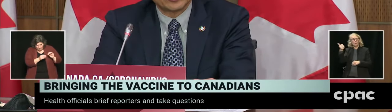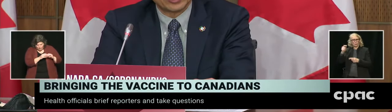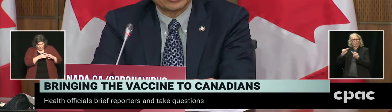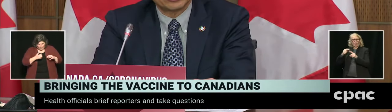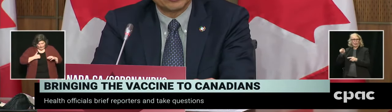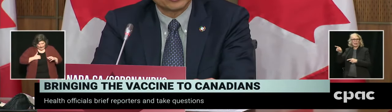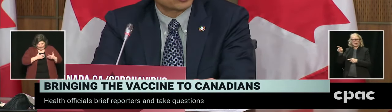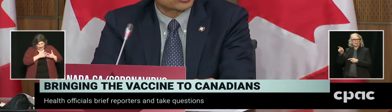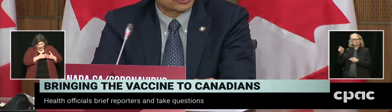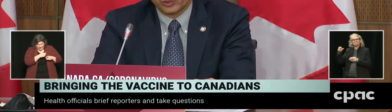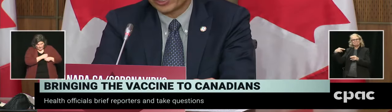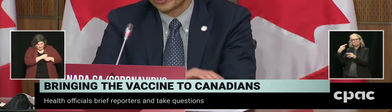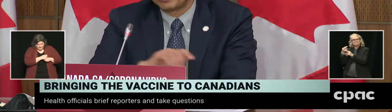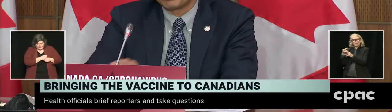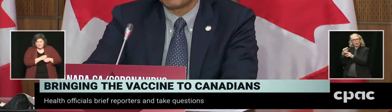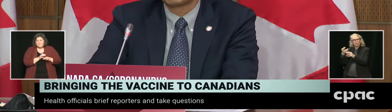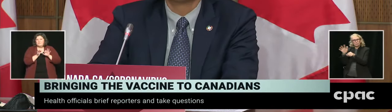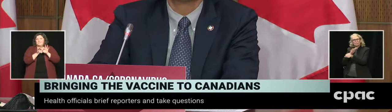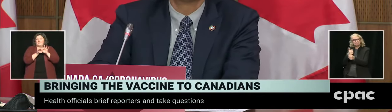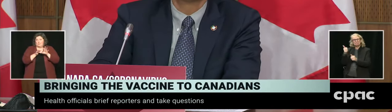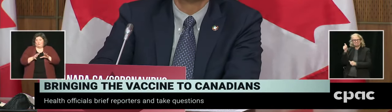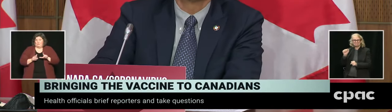in response to Ms. Walsh's question.